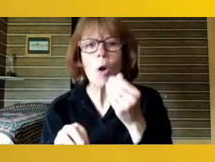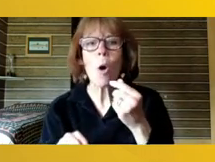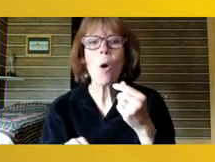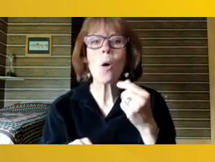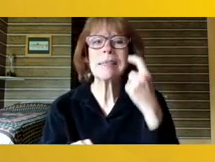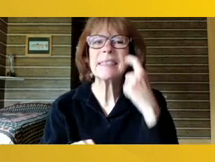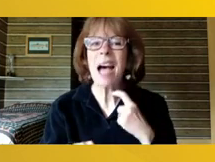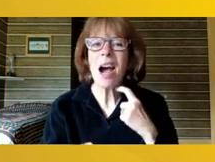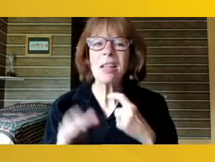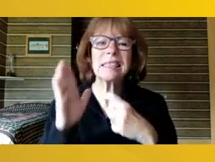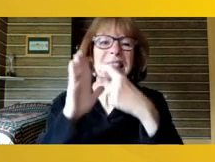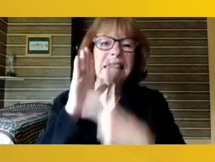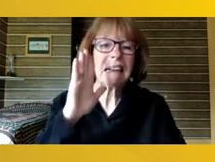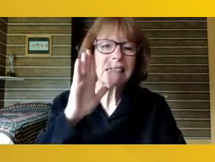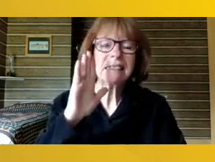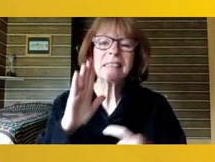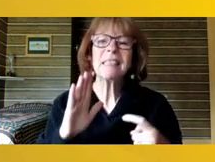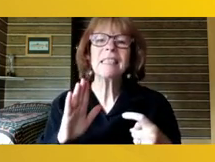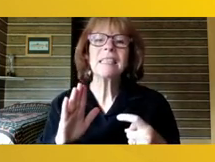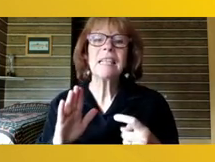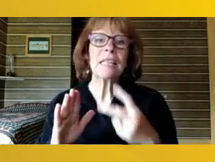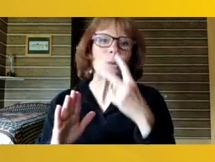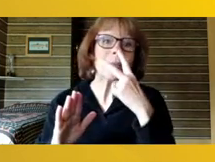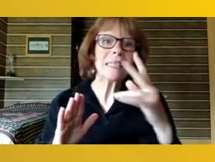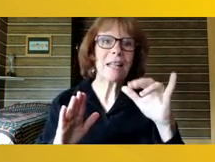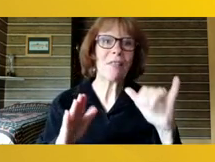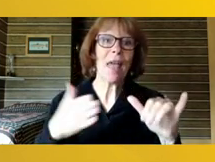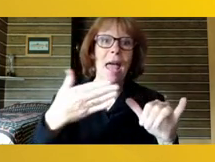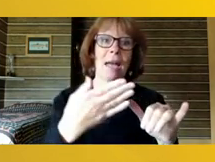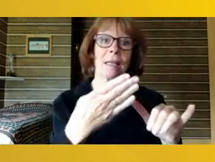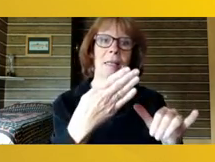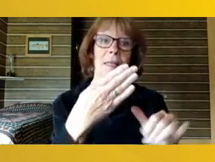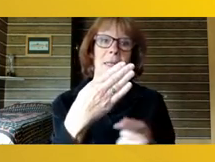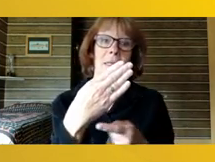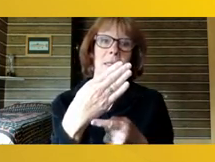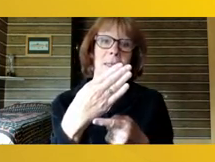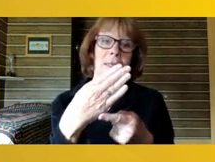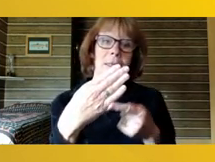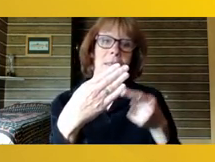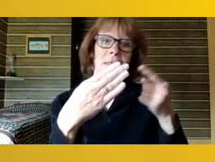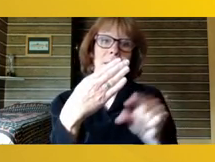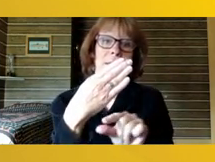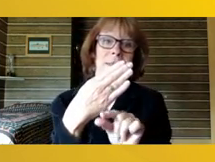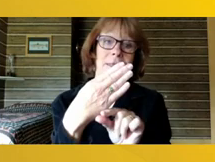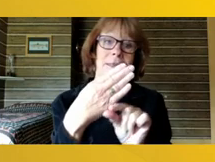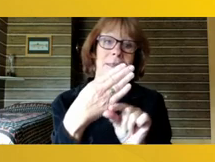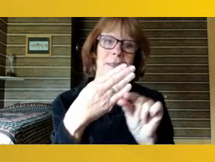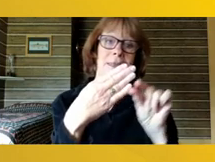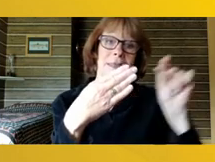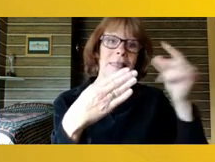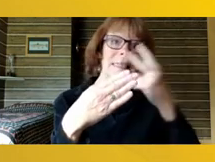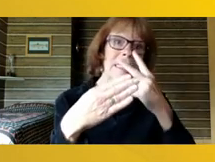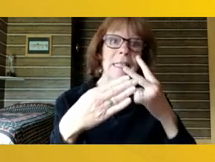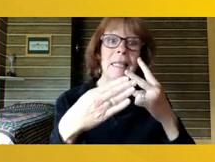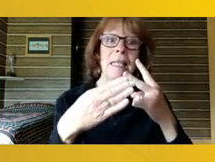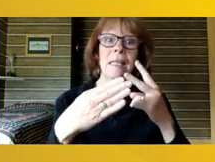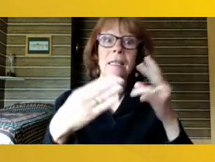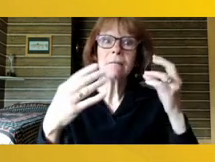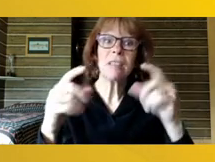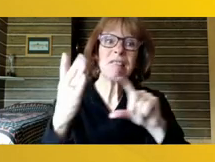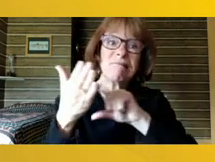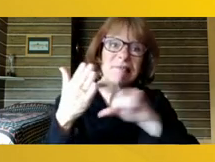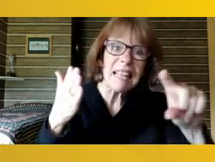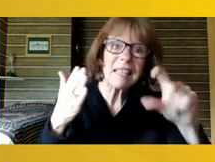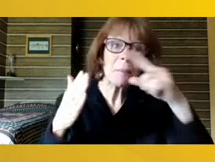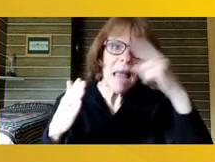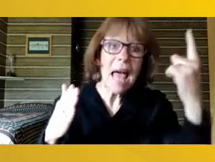the trailing edge is how we're able to identify an individual. So